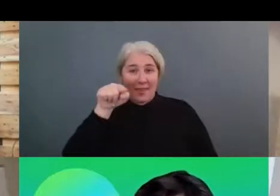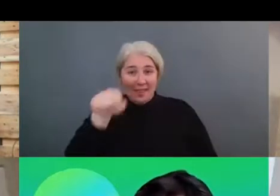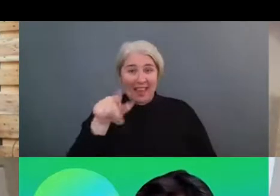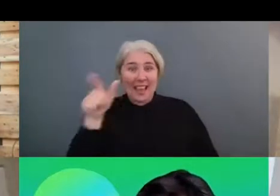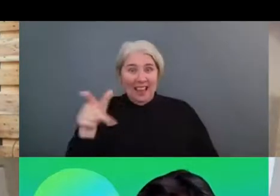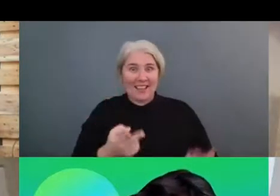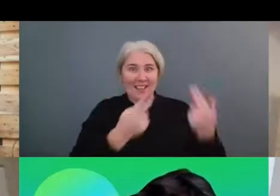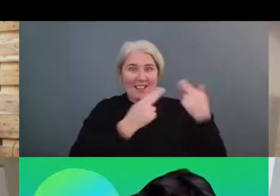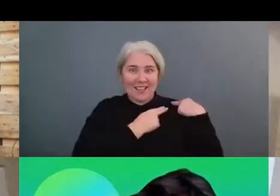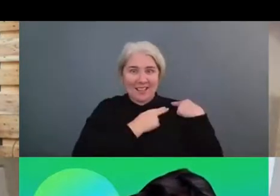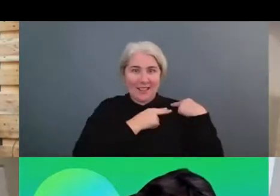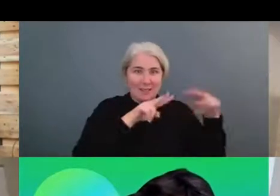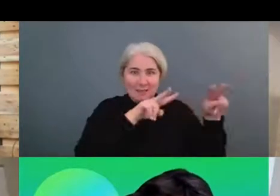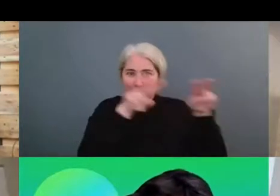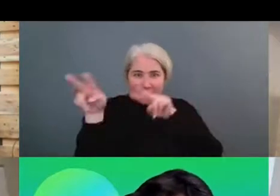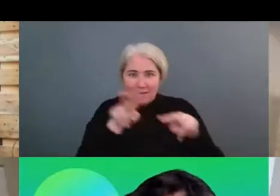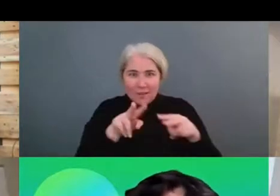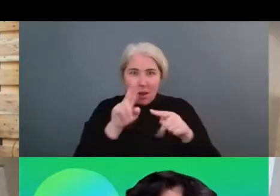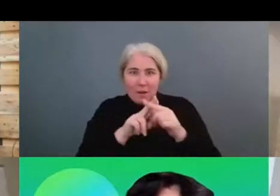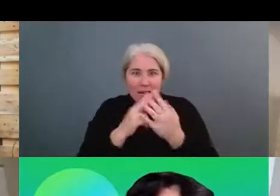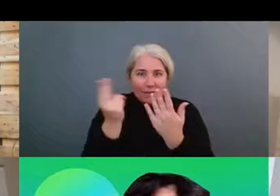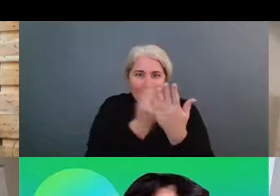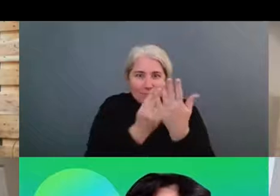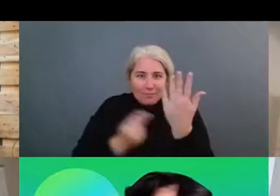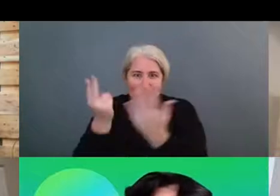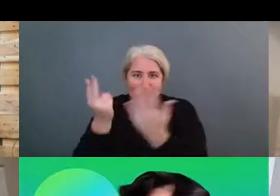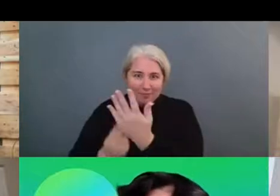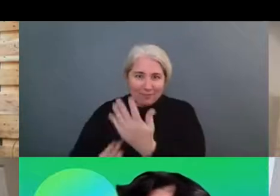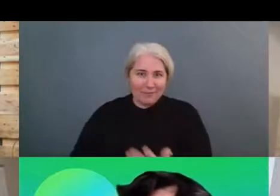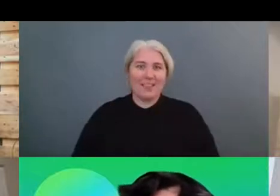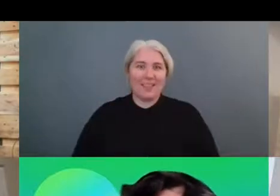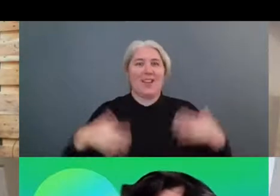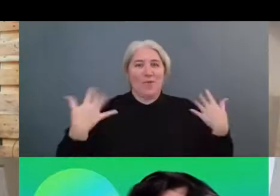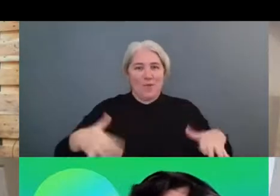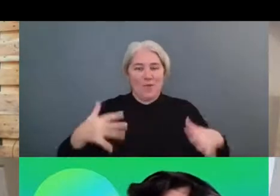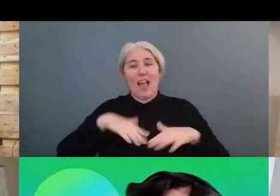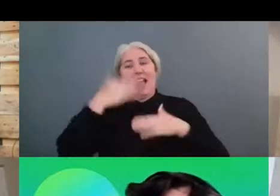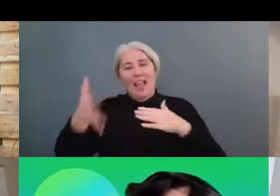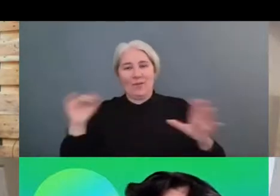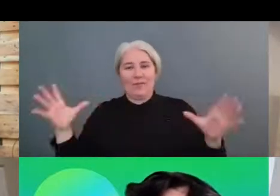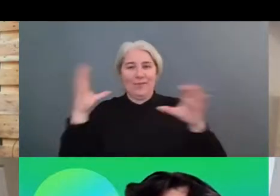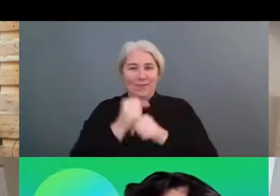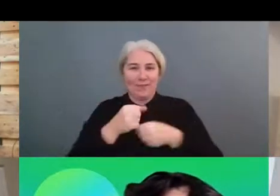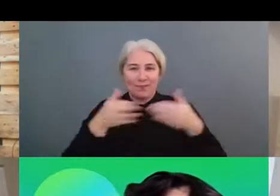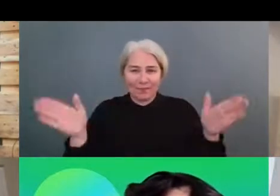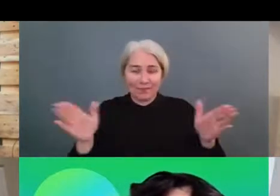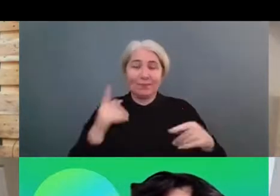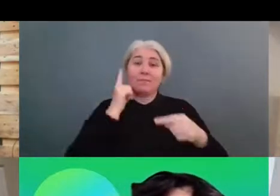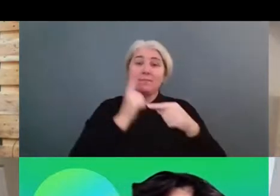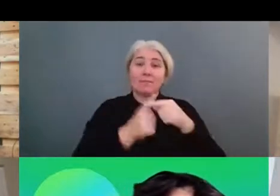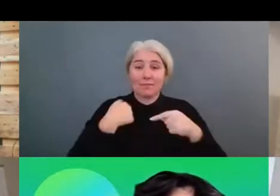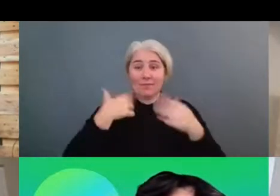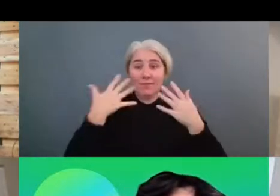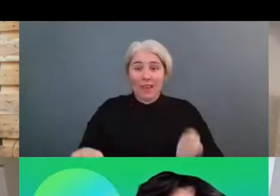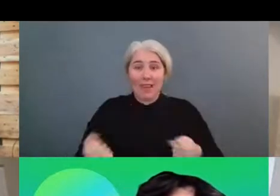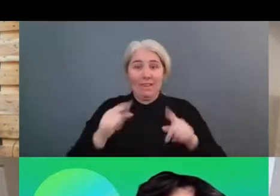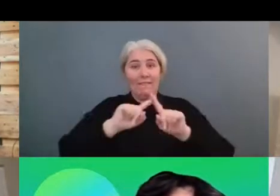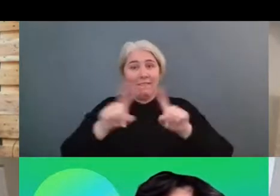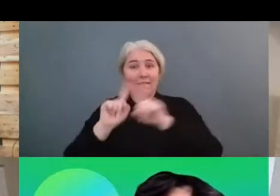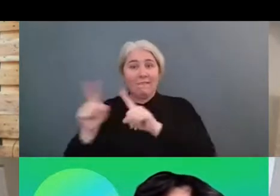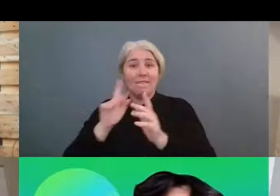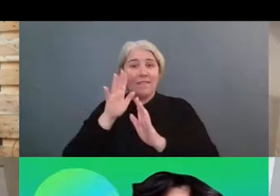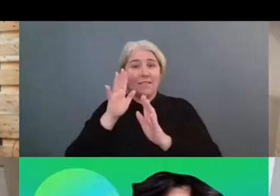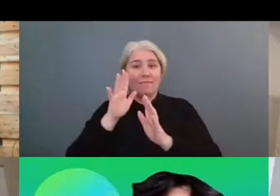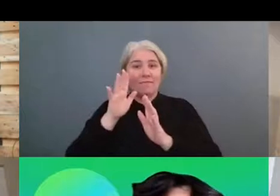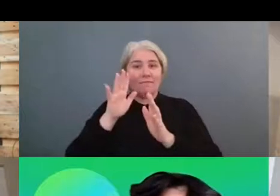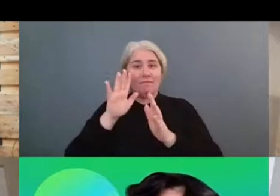two channels, one in French, one in English, and you also have, and that's for everybody, the translation in the sign language.